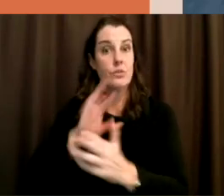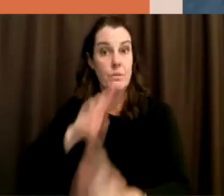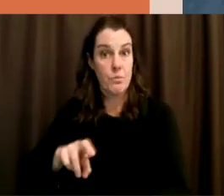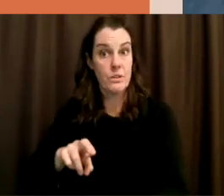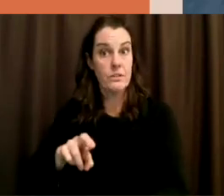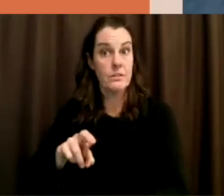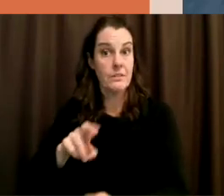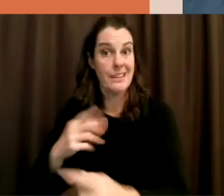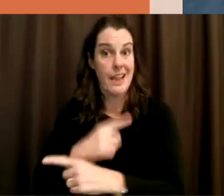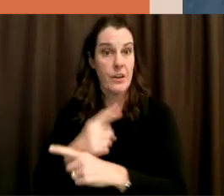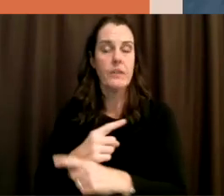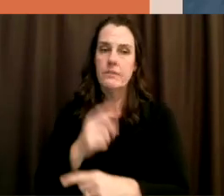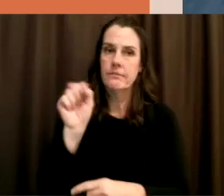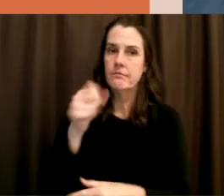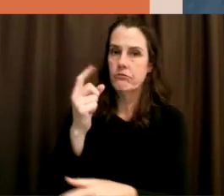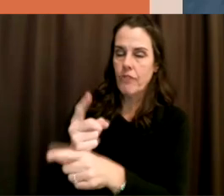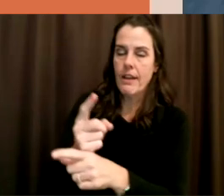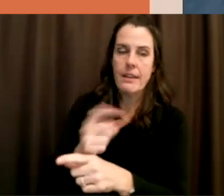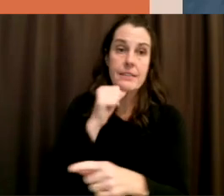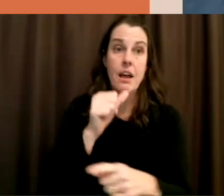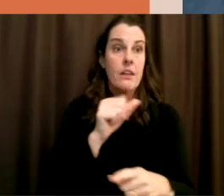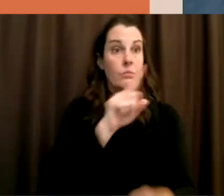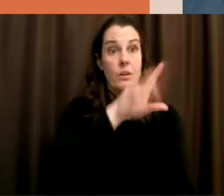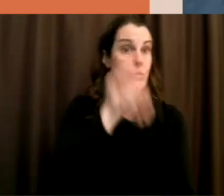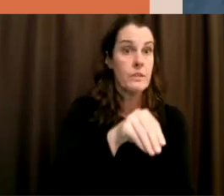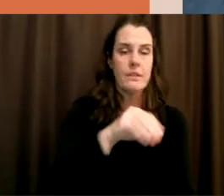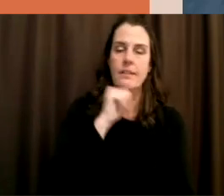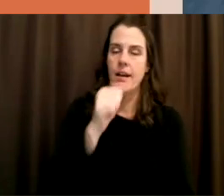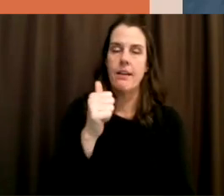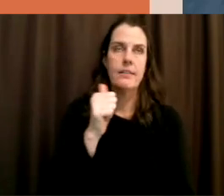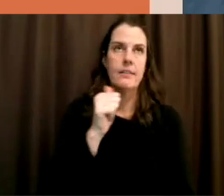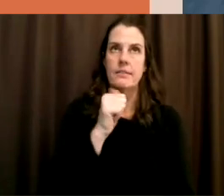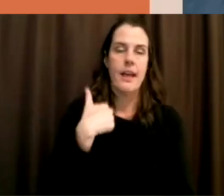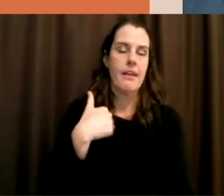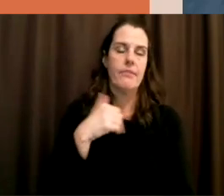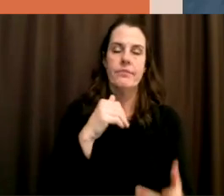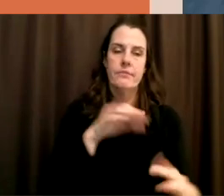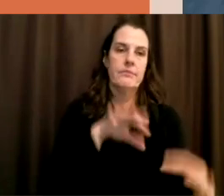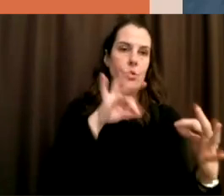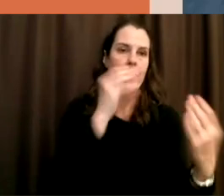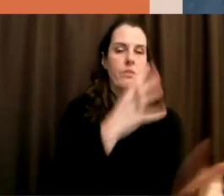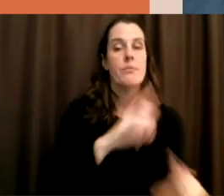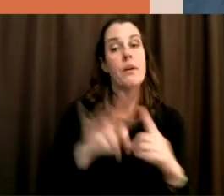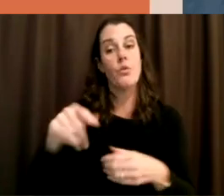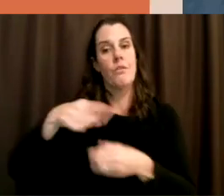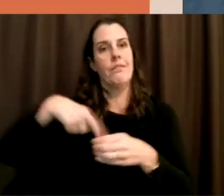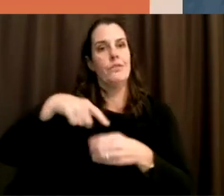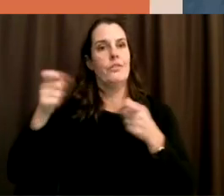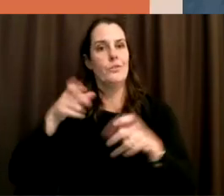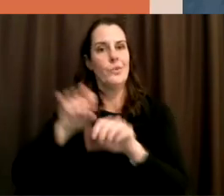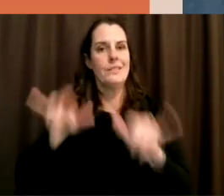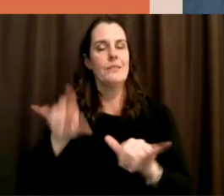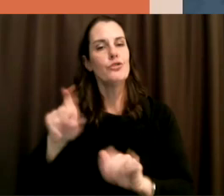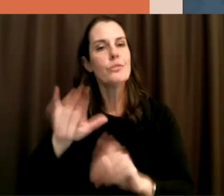absolute assurance. You're not going to ever have perfect information, but your internal control system should at least